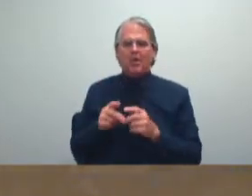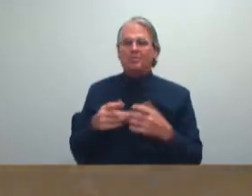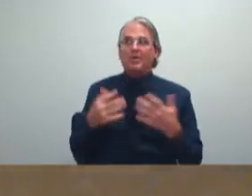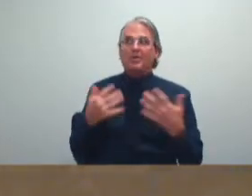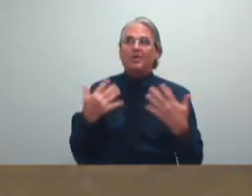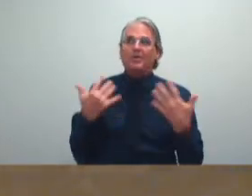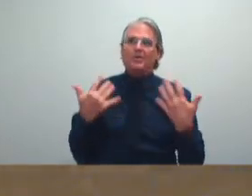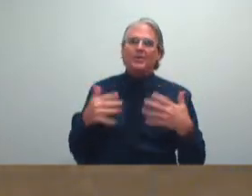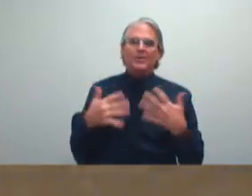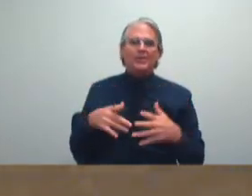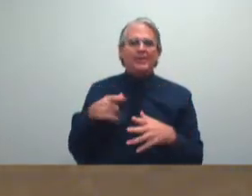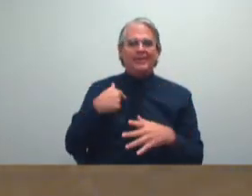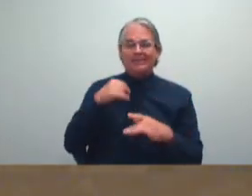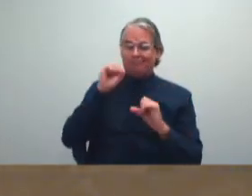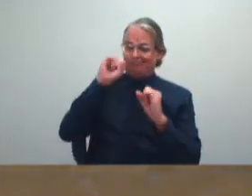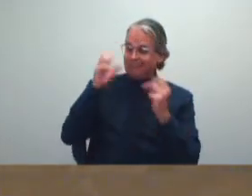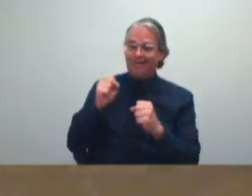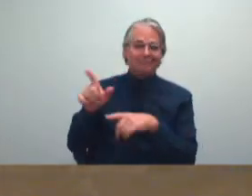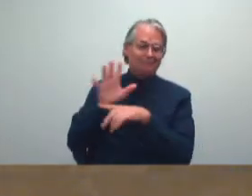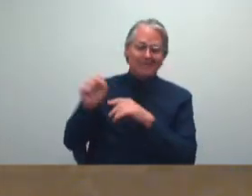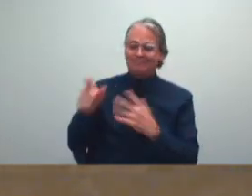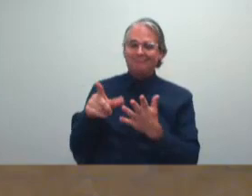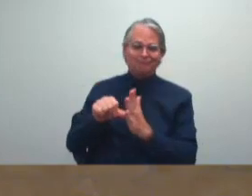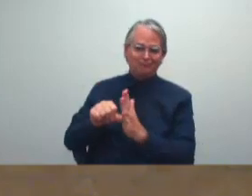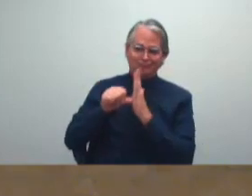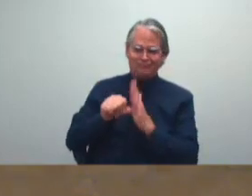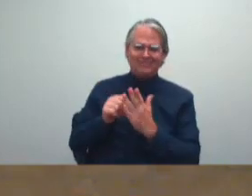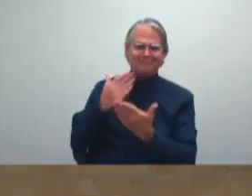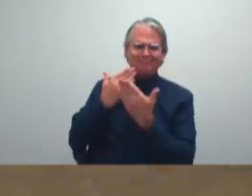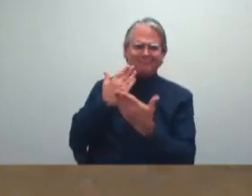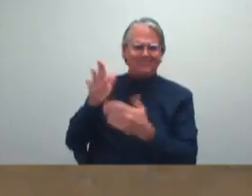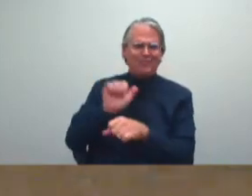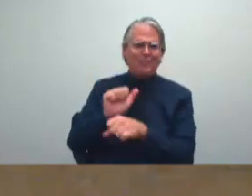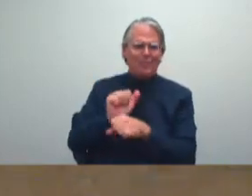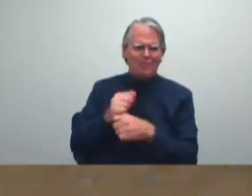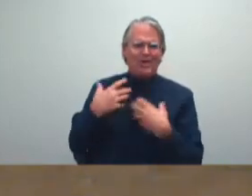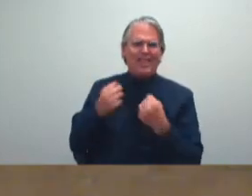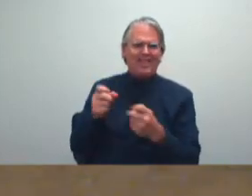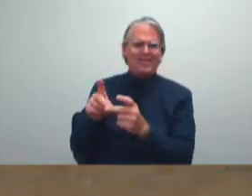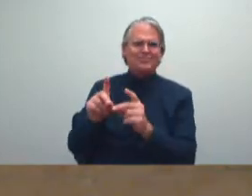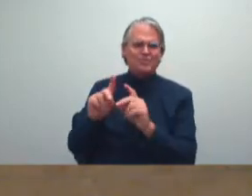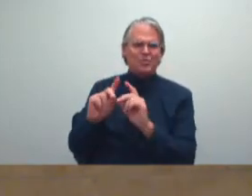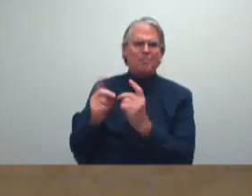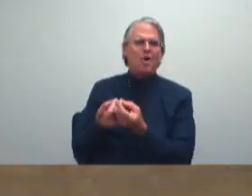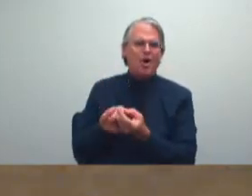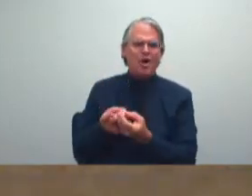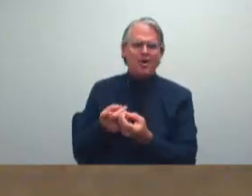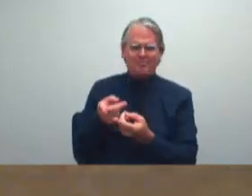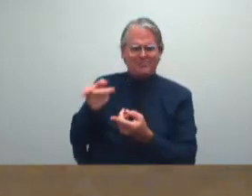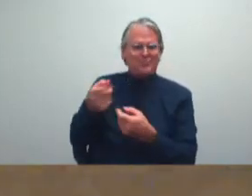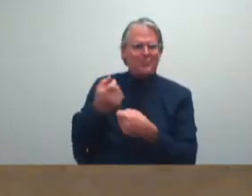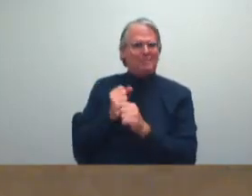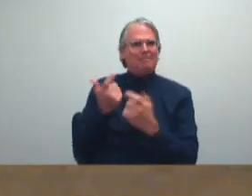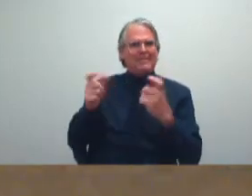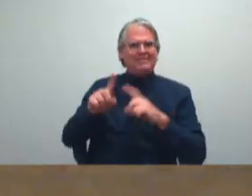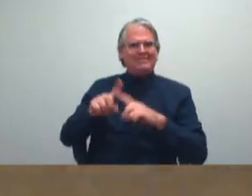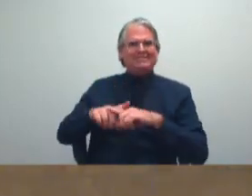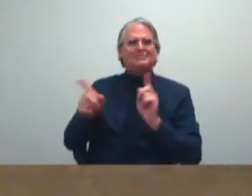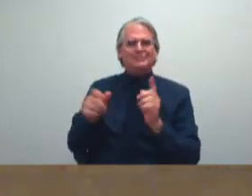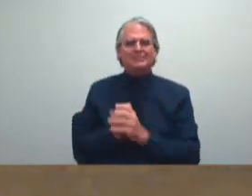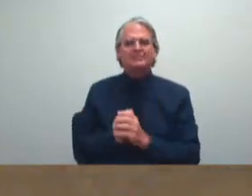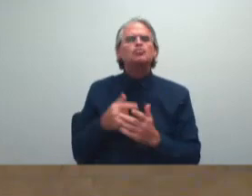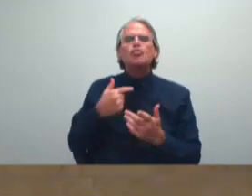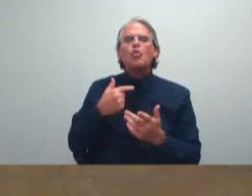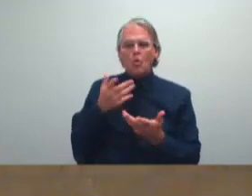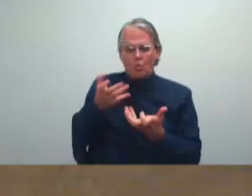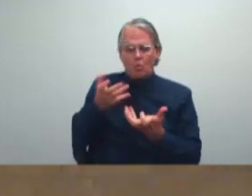for your hard work at the health department. It's people like you that make such a big difference. So Heather, I'd love for you to talk a little bit about your work,